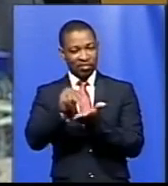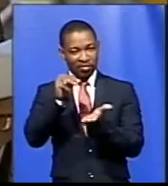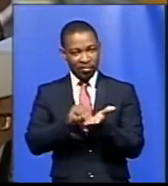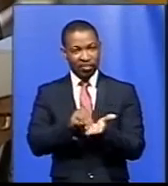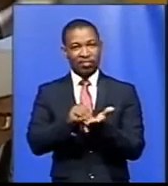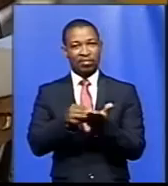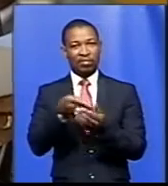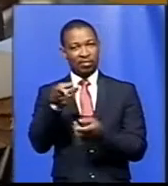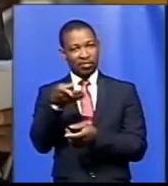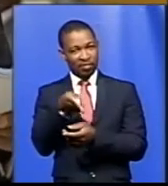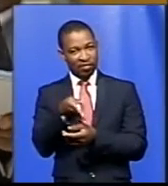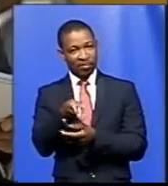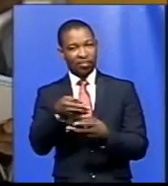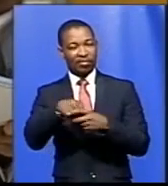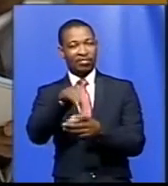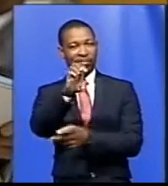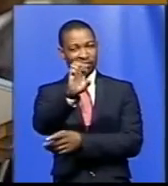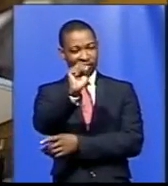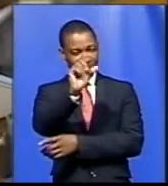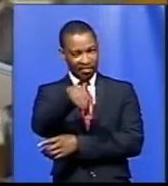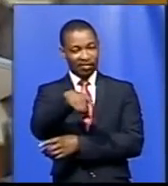under ESP.